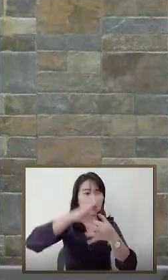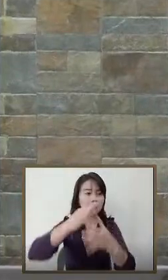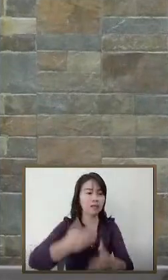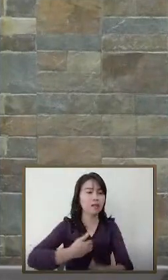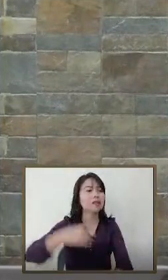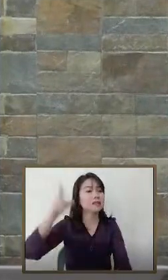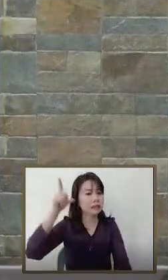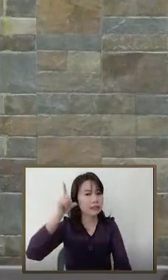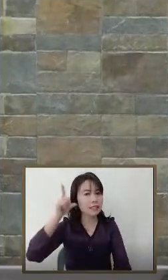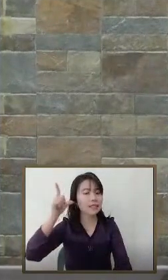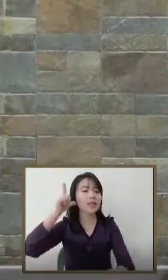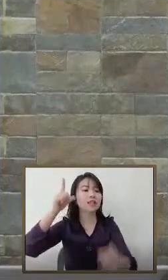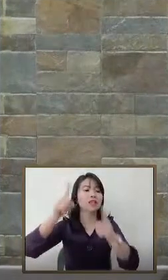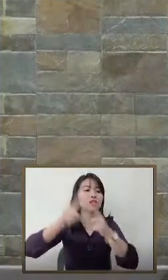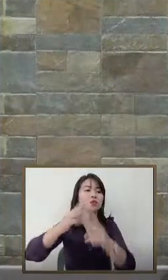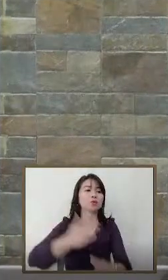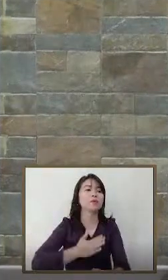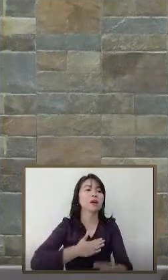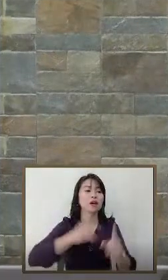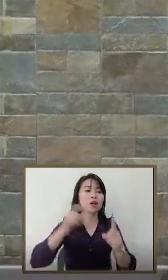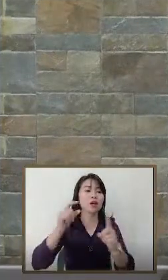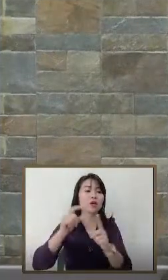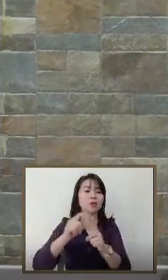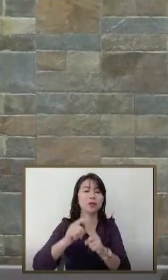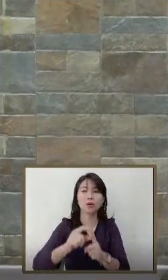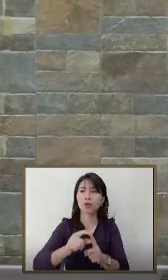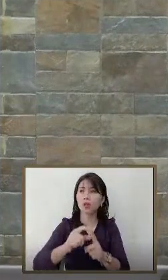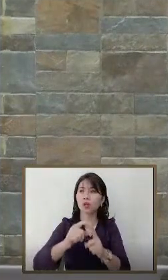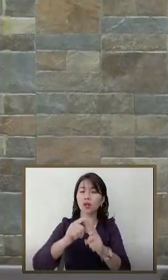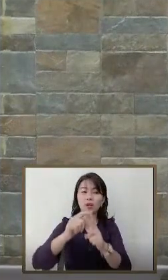me, listen to my